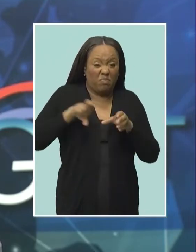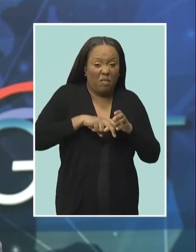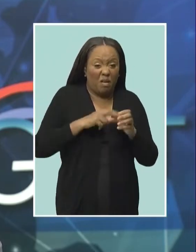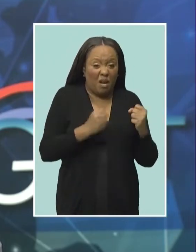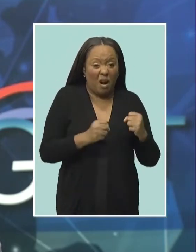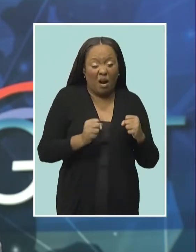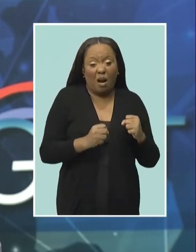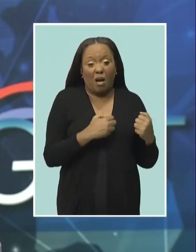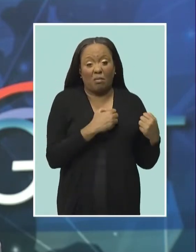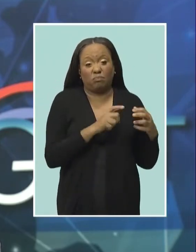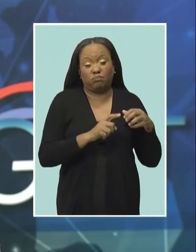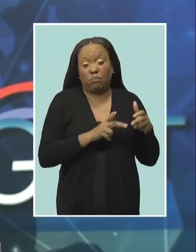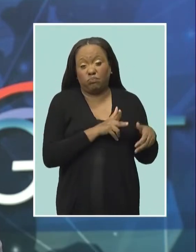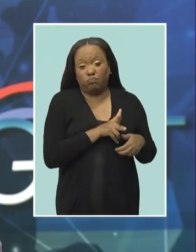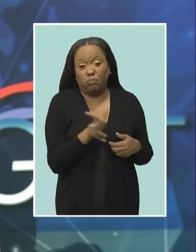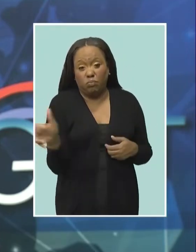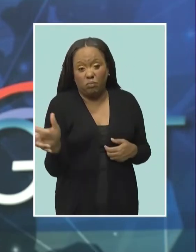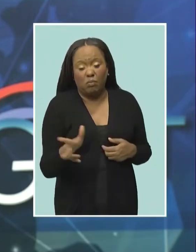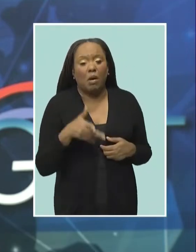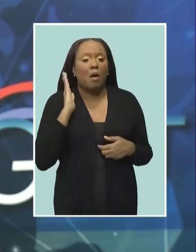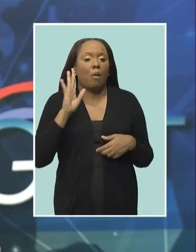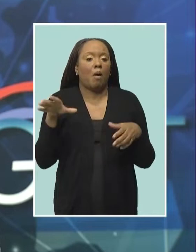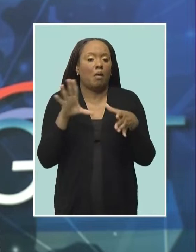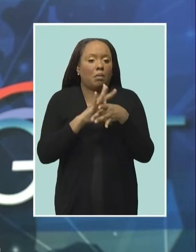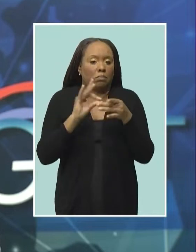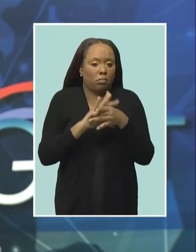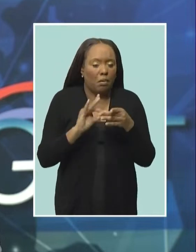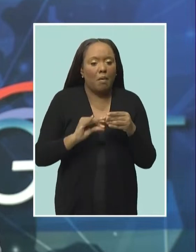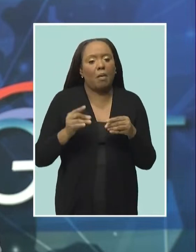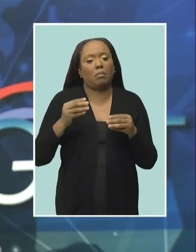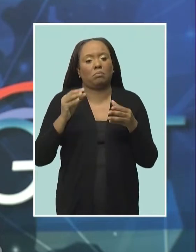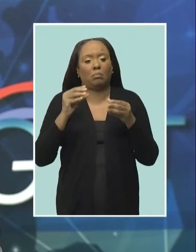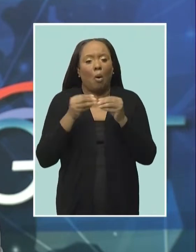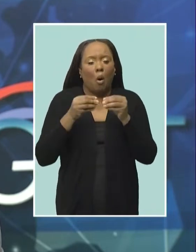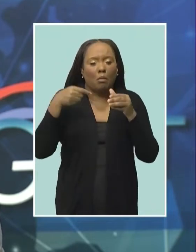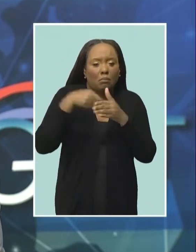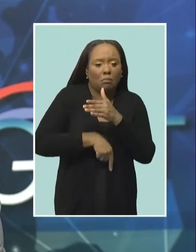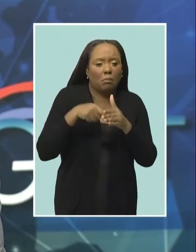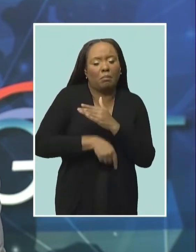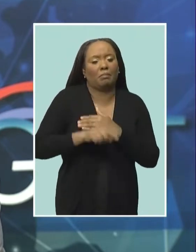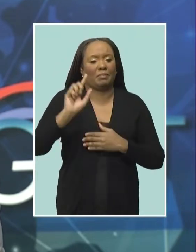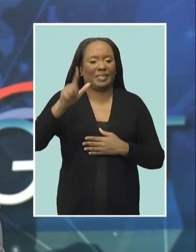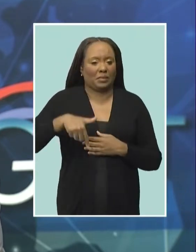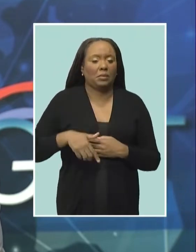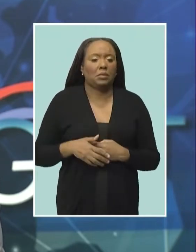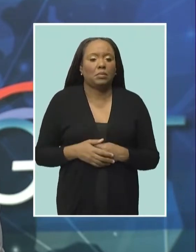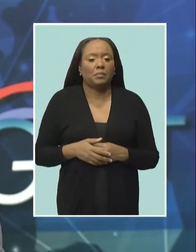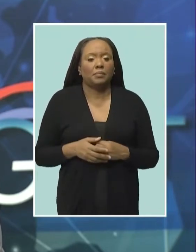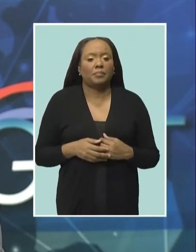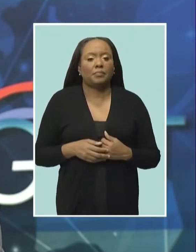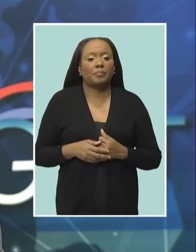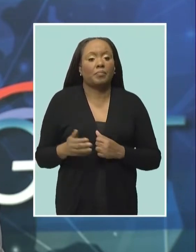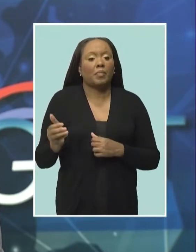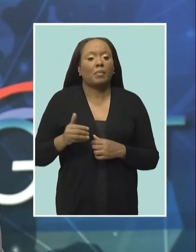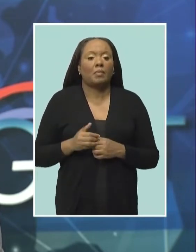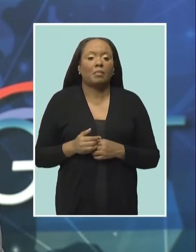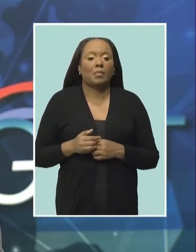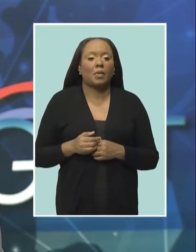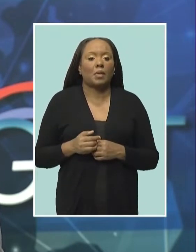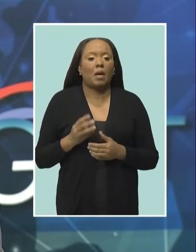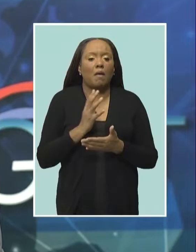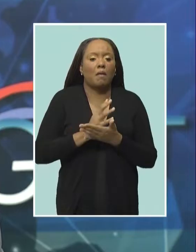and fled the scene. More details on this story as they become available. In the next 4 to 5 weeks,